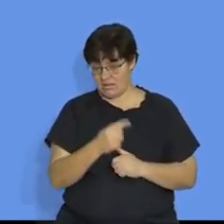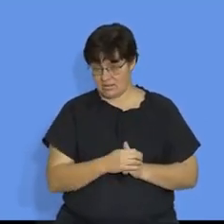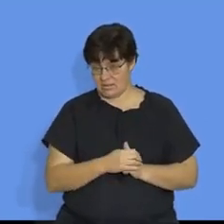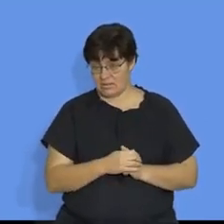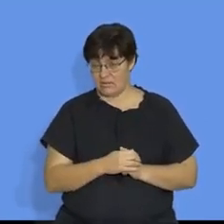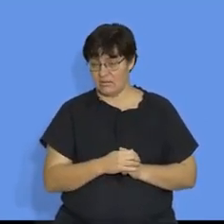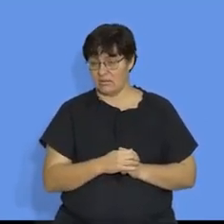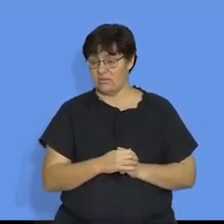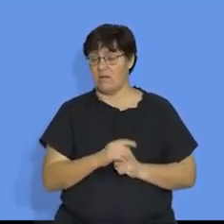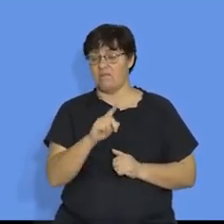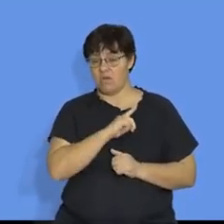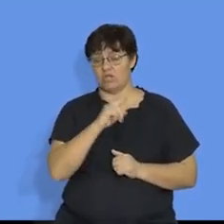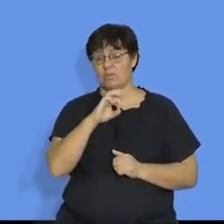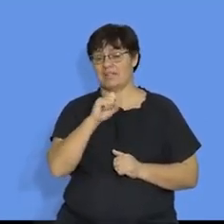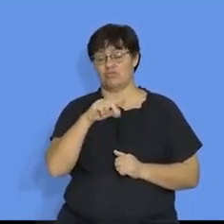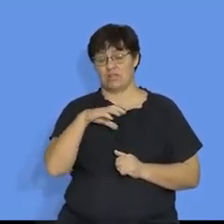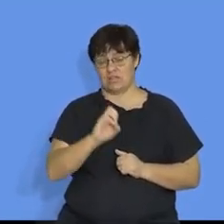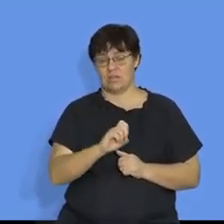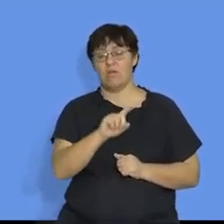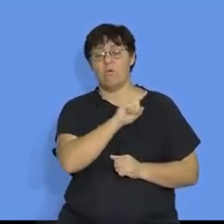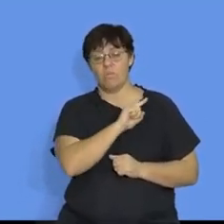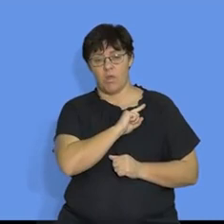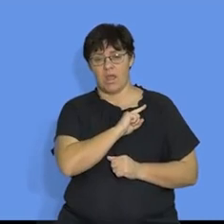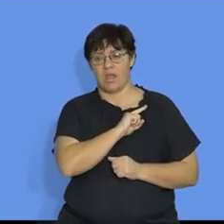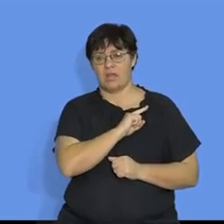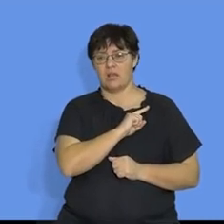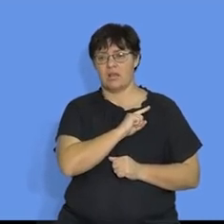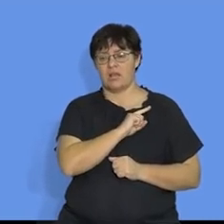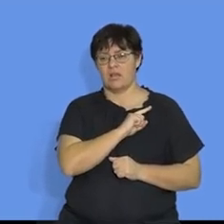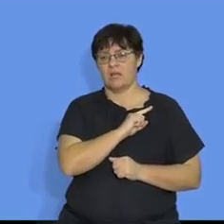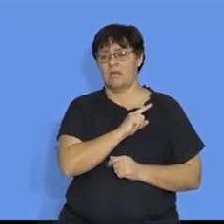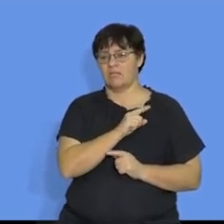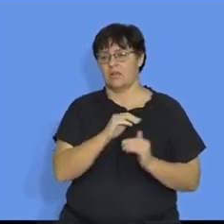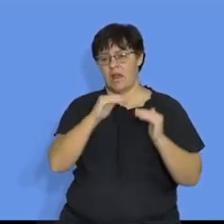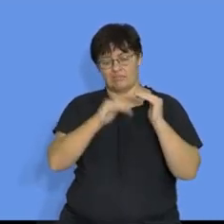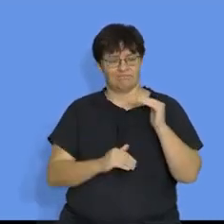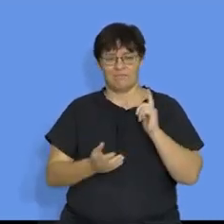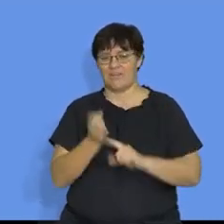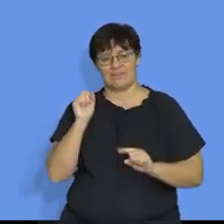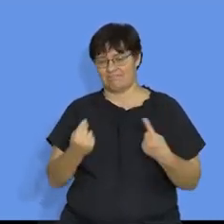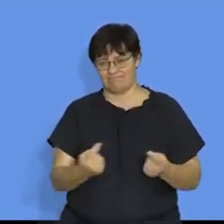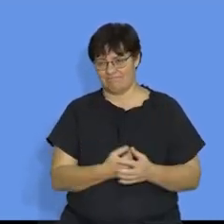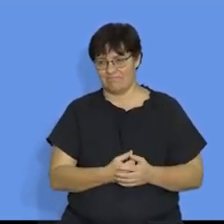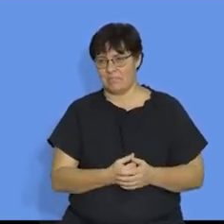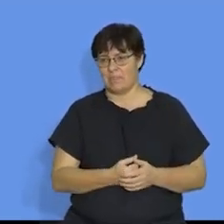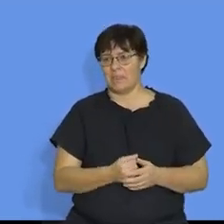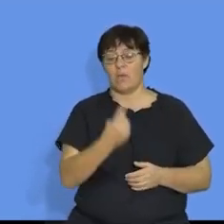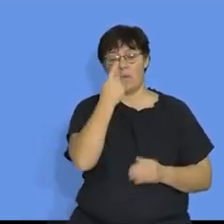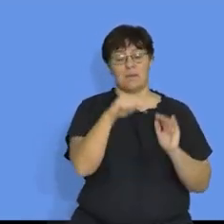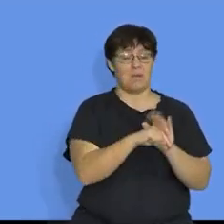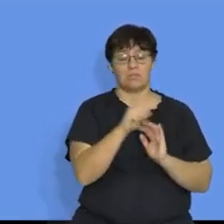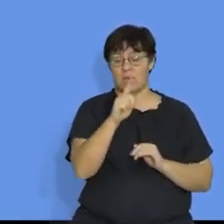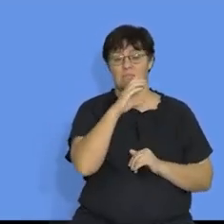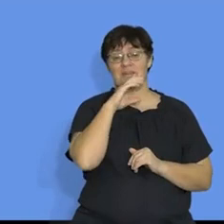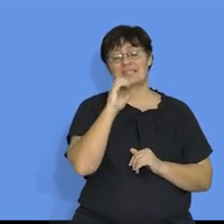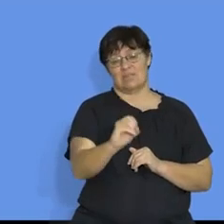1 for geometric series, as this would lead to the denominators being undefined, as we would then have 1